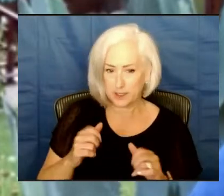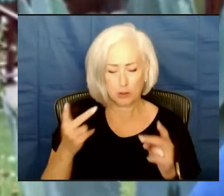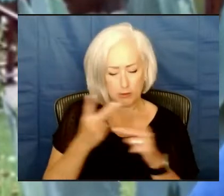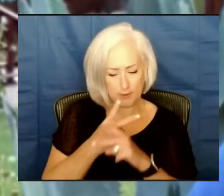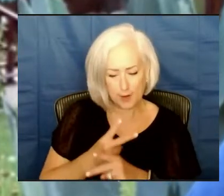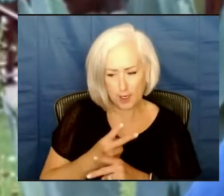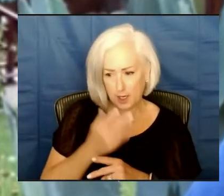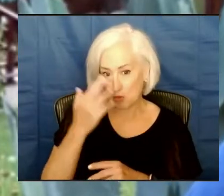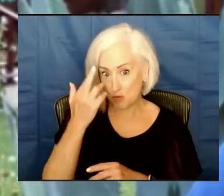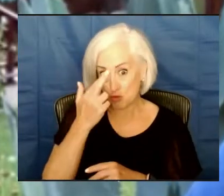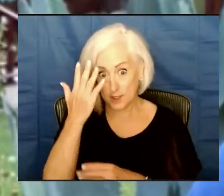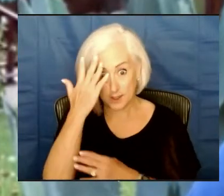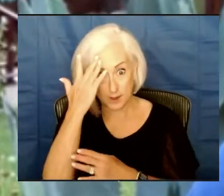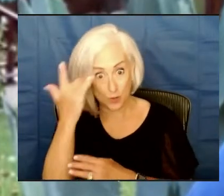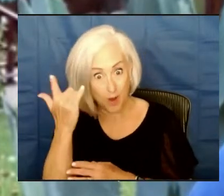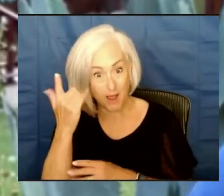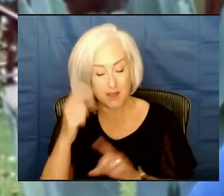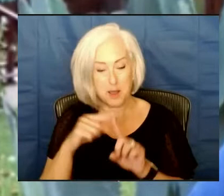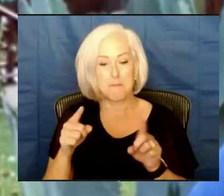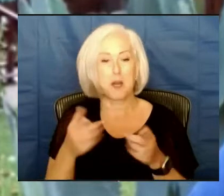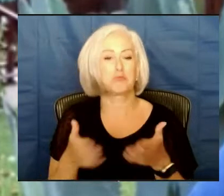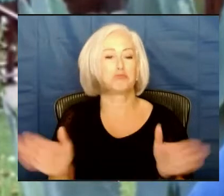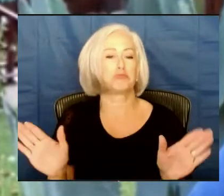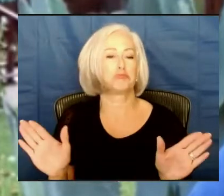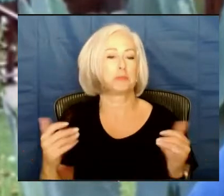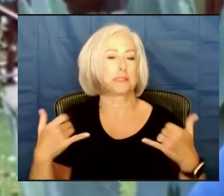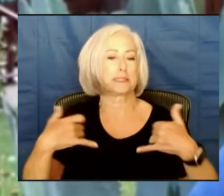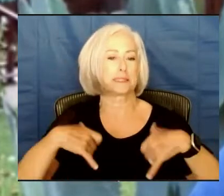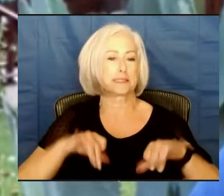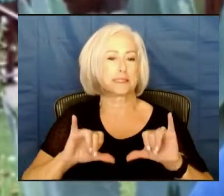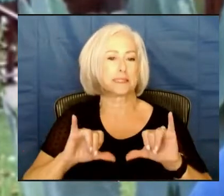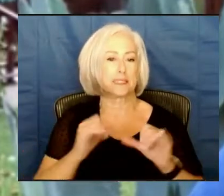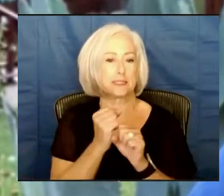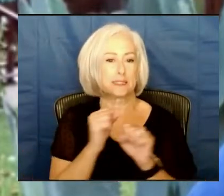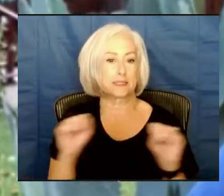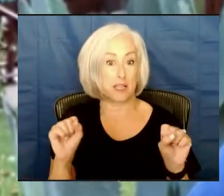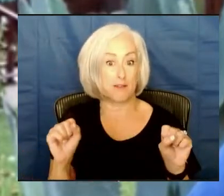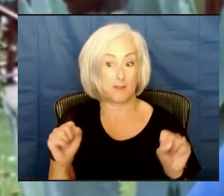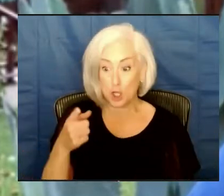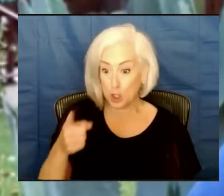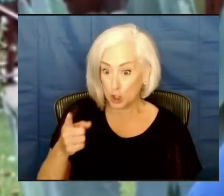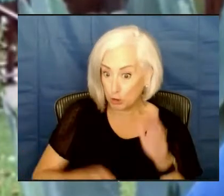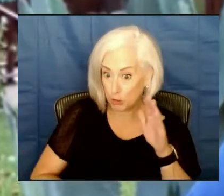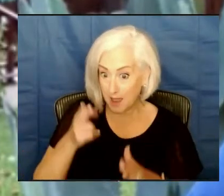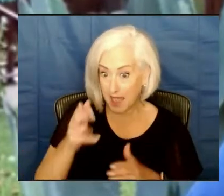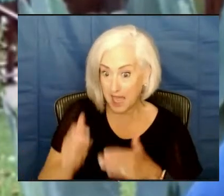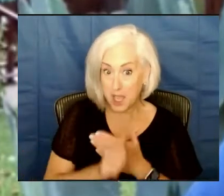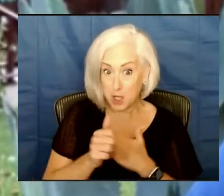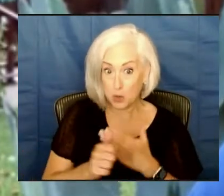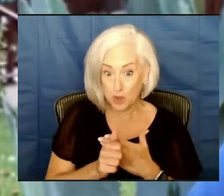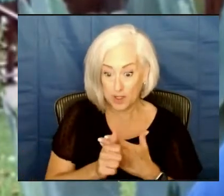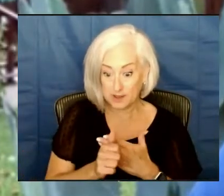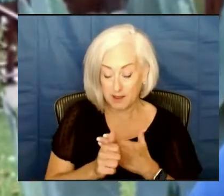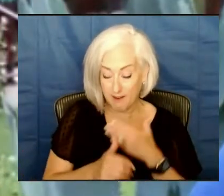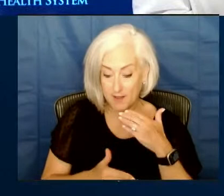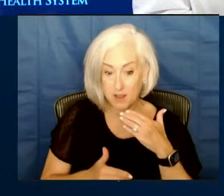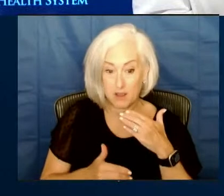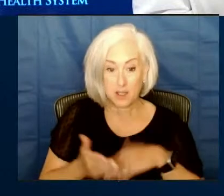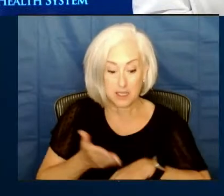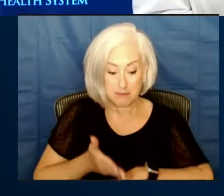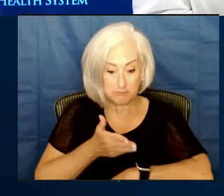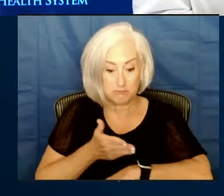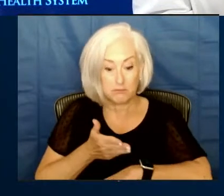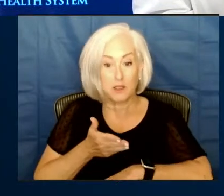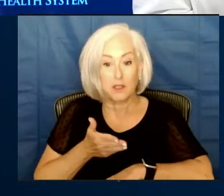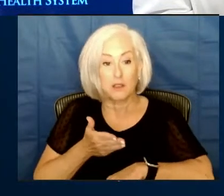overall it looks like it's still safe. And I would still, if you are at that high risk for progression, would recommend to take Paxlovid. Yeah, I mean, it looks